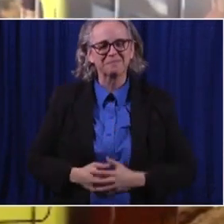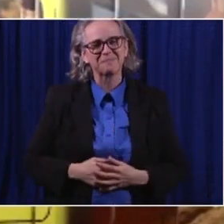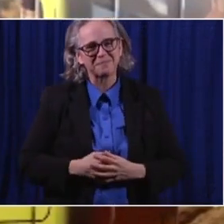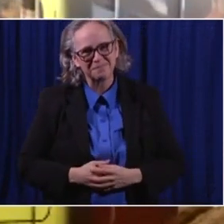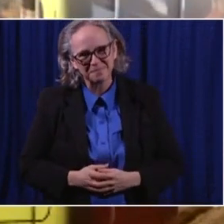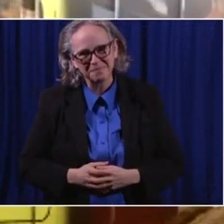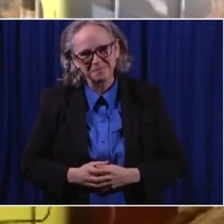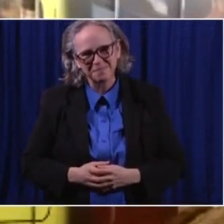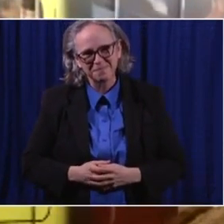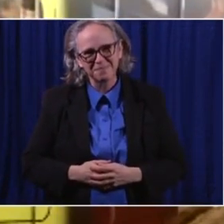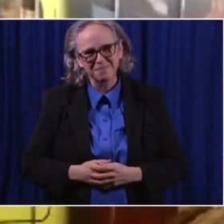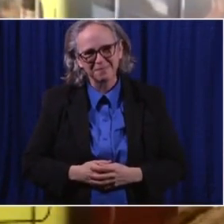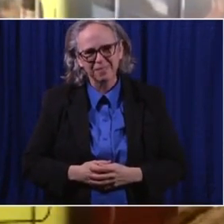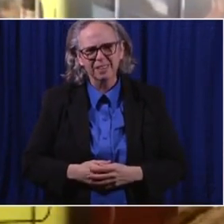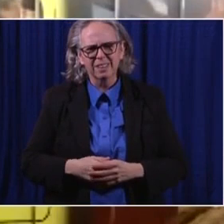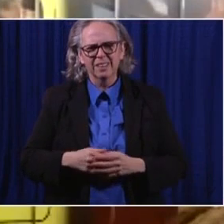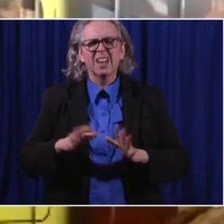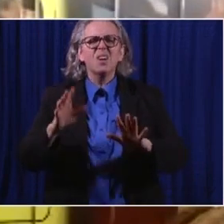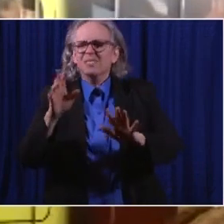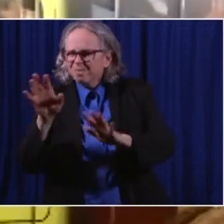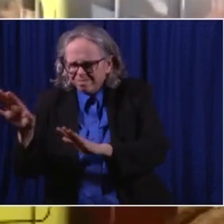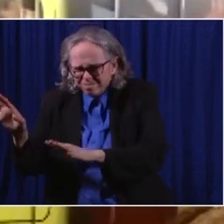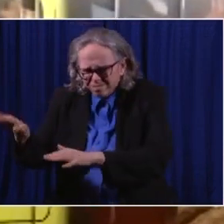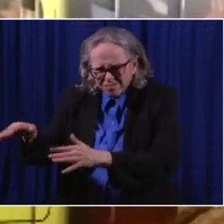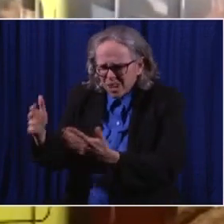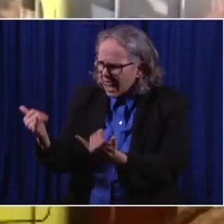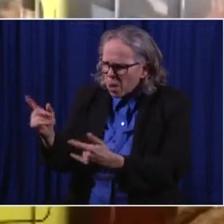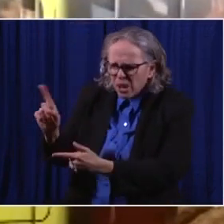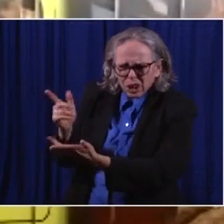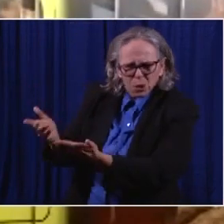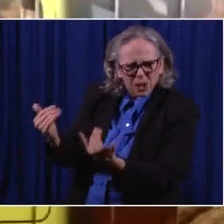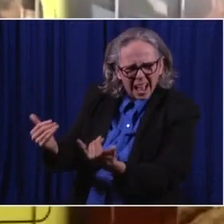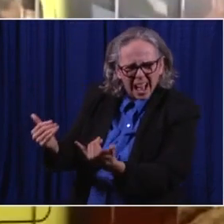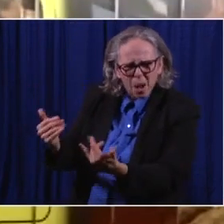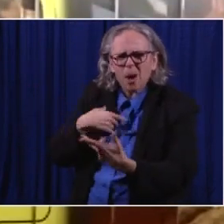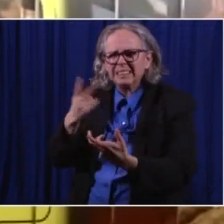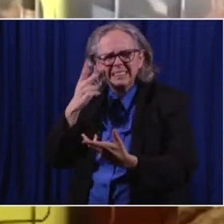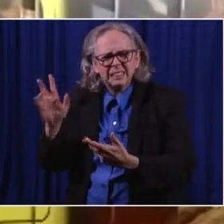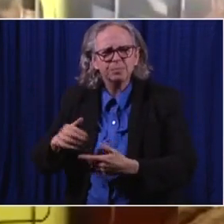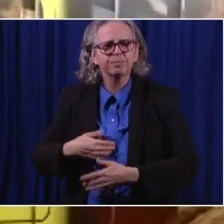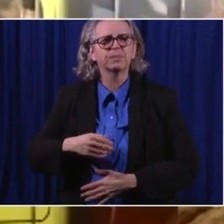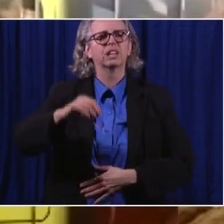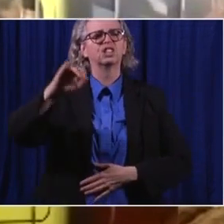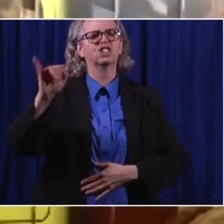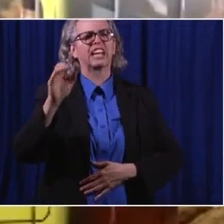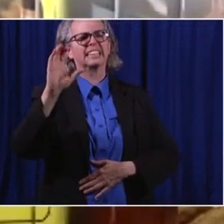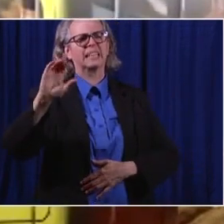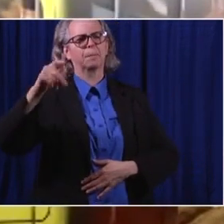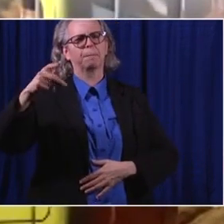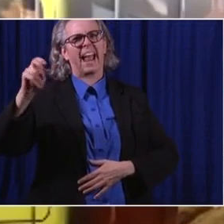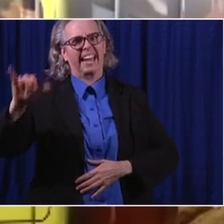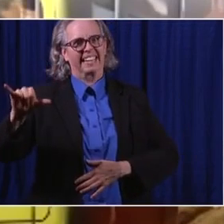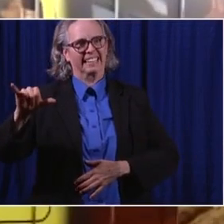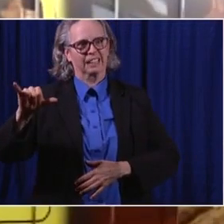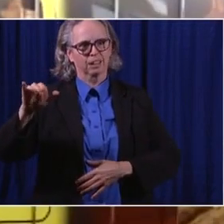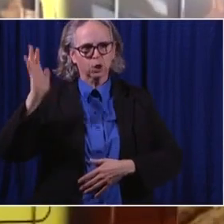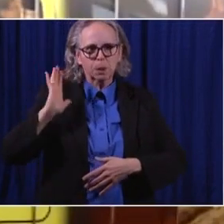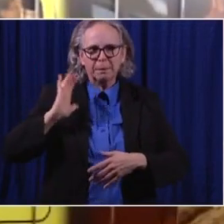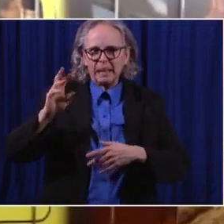So where are you guys right now? What am I looking at? J.C. Penney's, and it used to be the Upper Valley Mall.